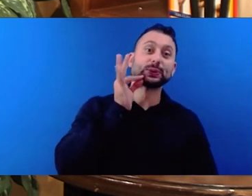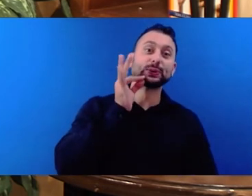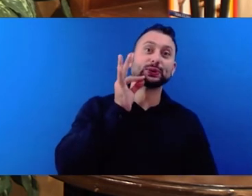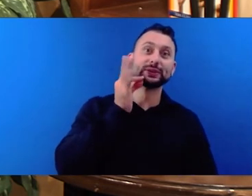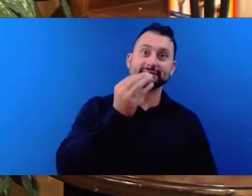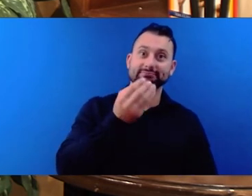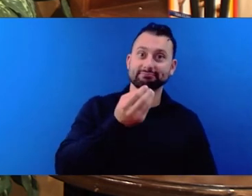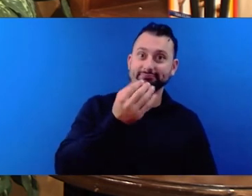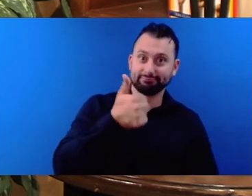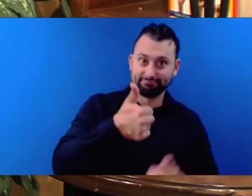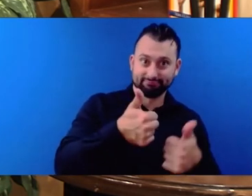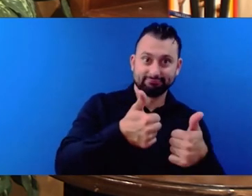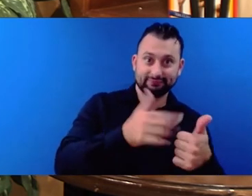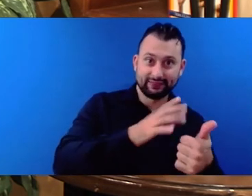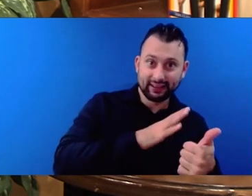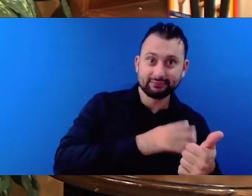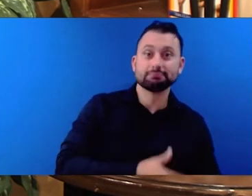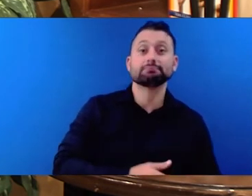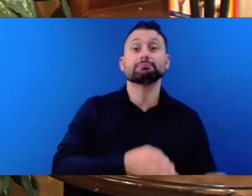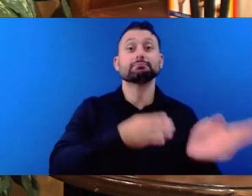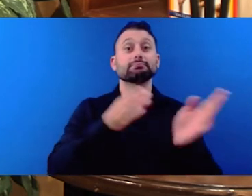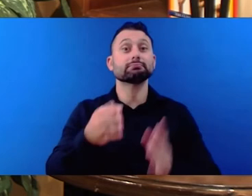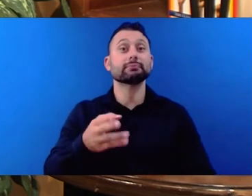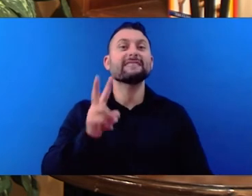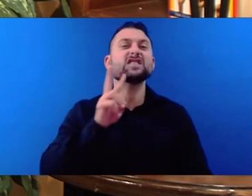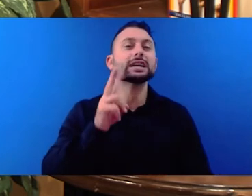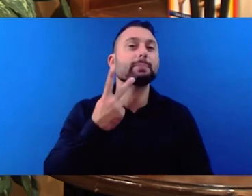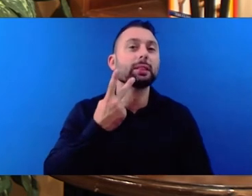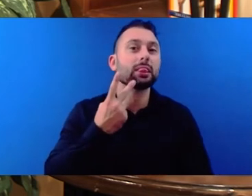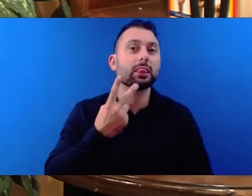turkey, whole grains in moderation.